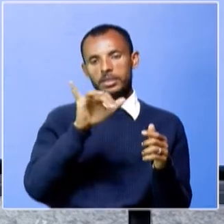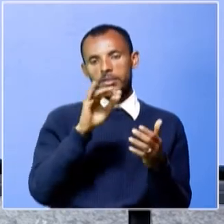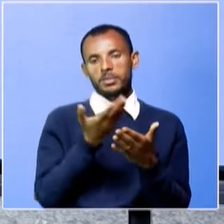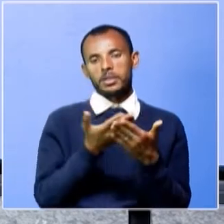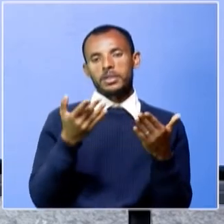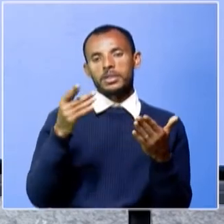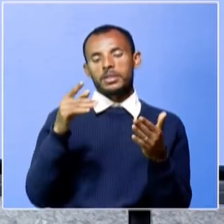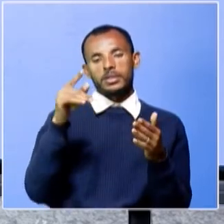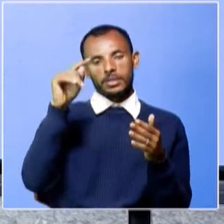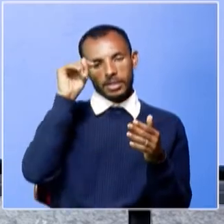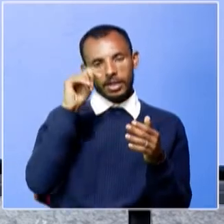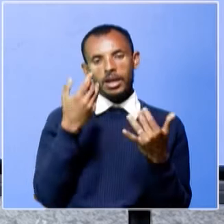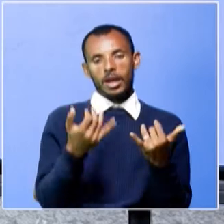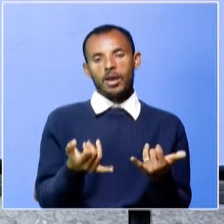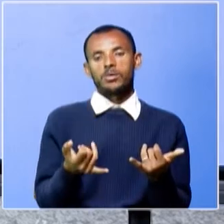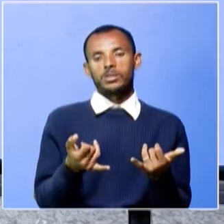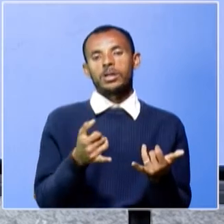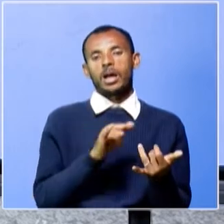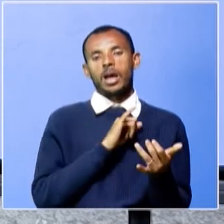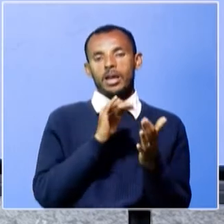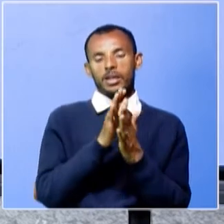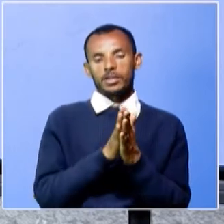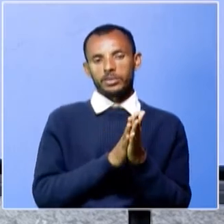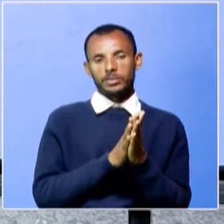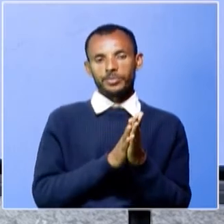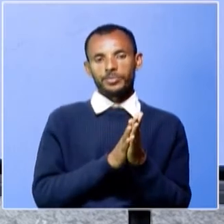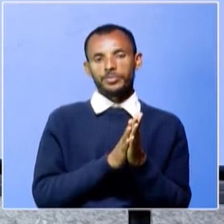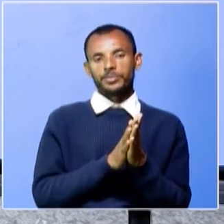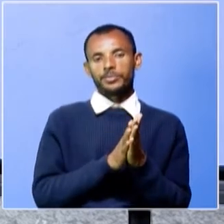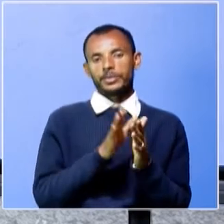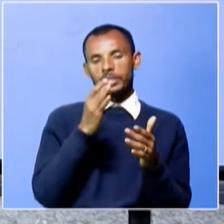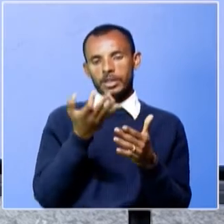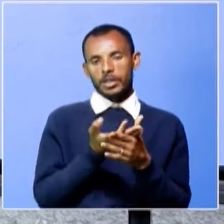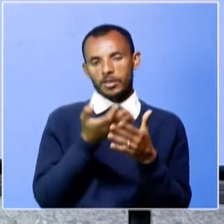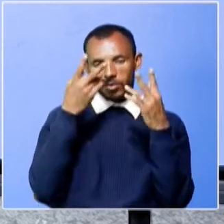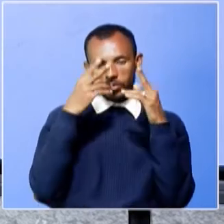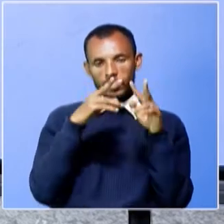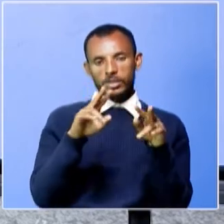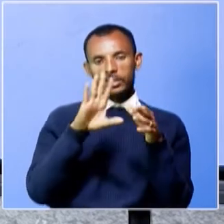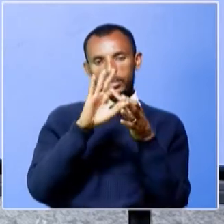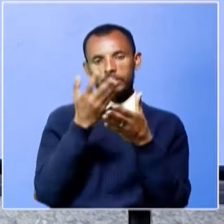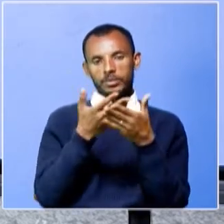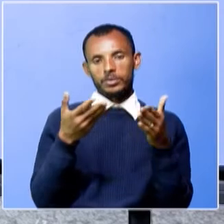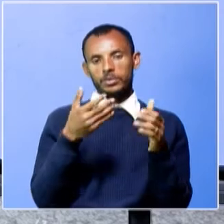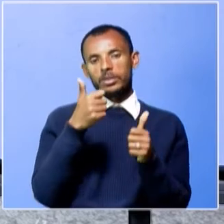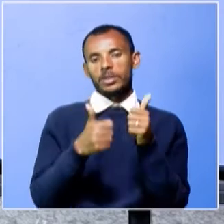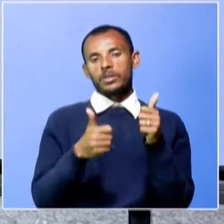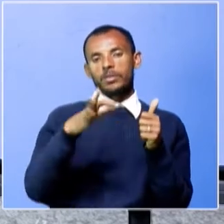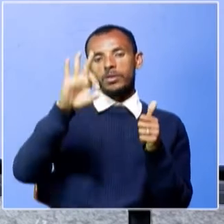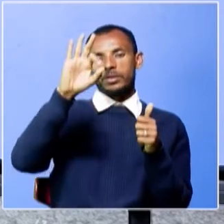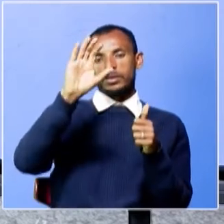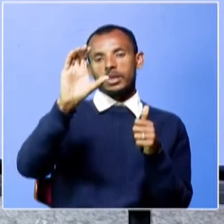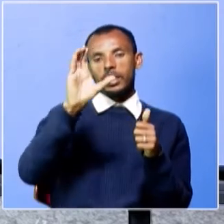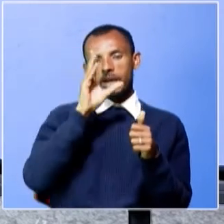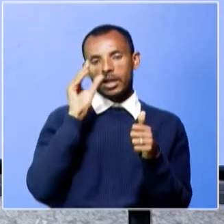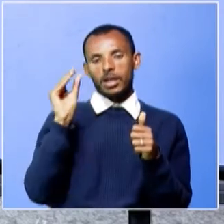tail. Now I need you to strictly focus on the statement which are found in C and